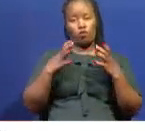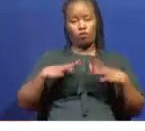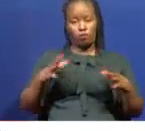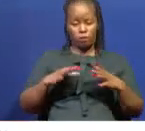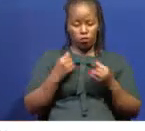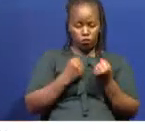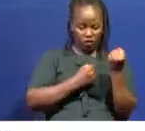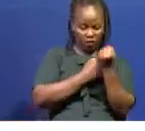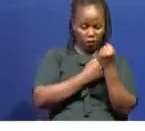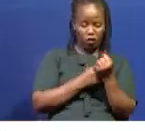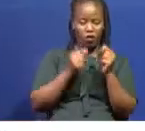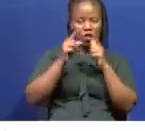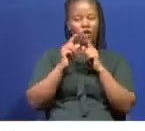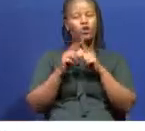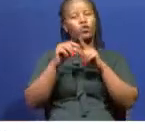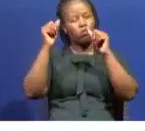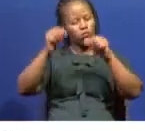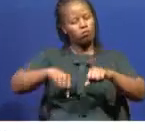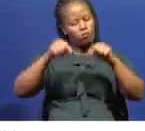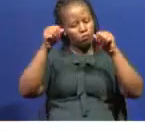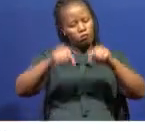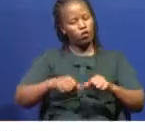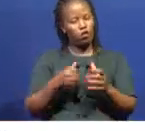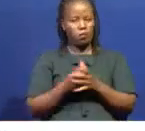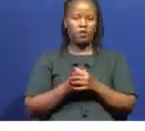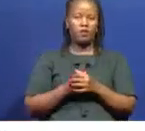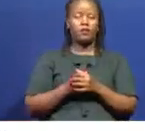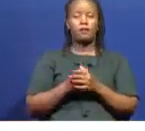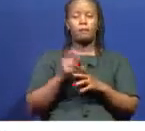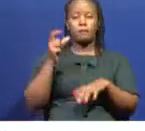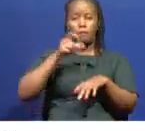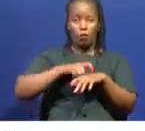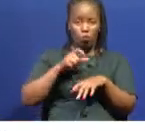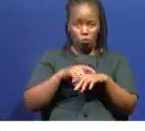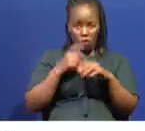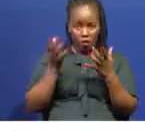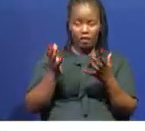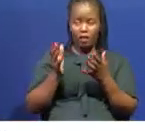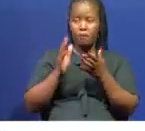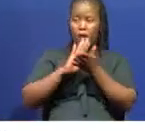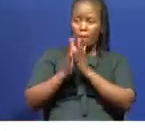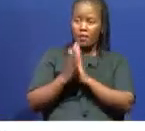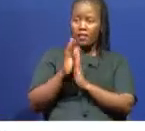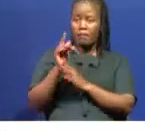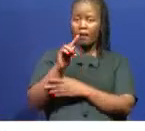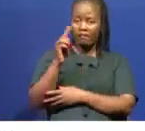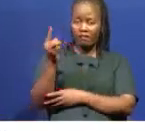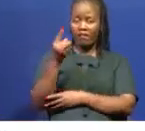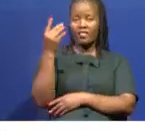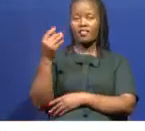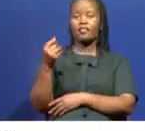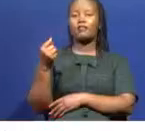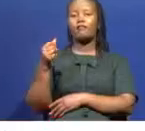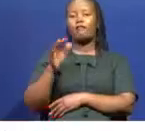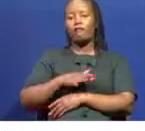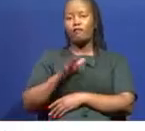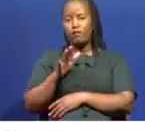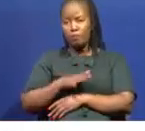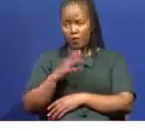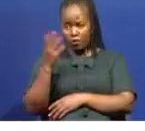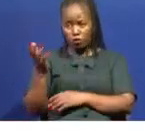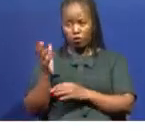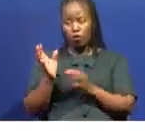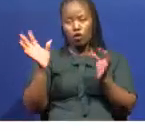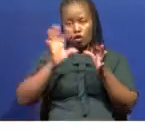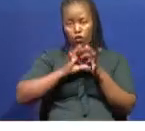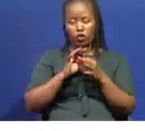you, and it's very possible. So for me, when I became the first female to make cut in the